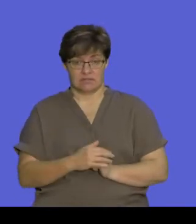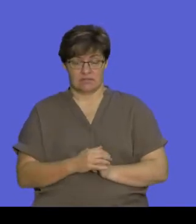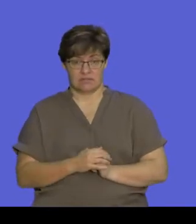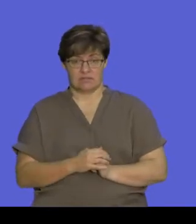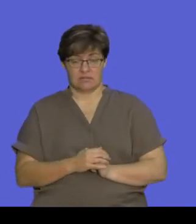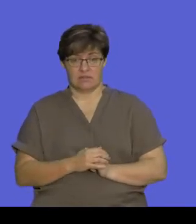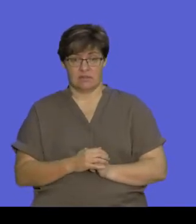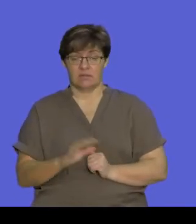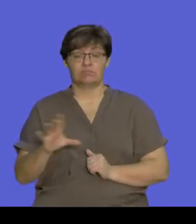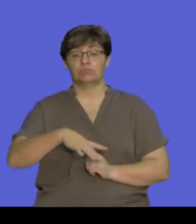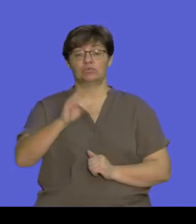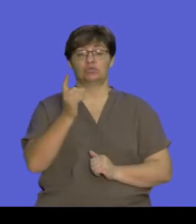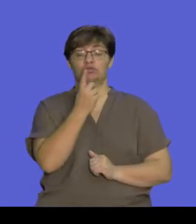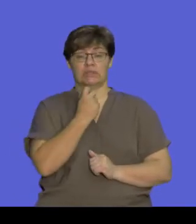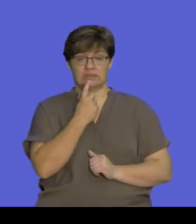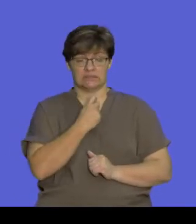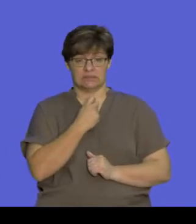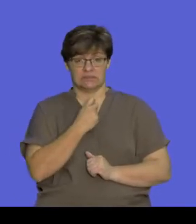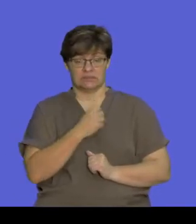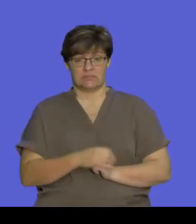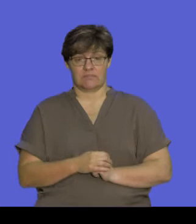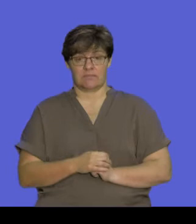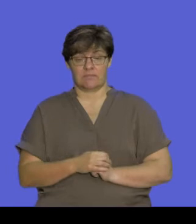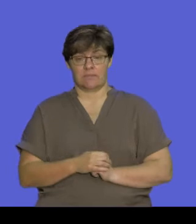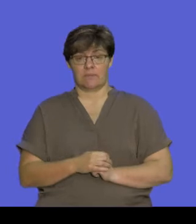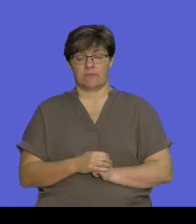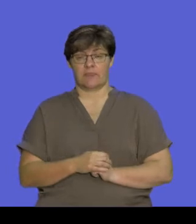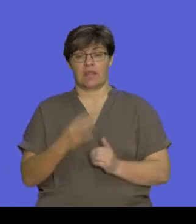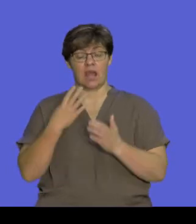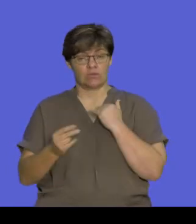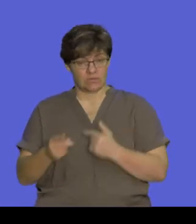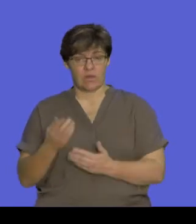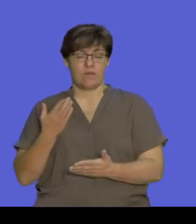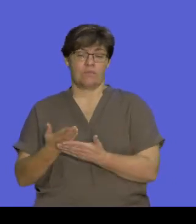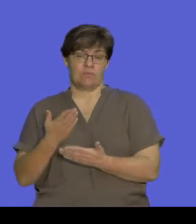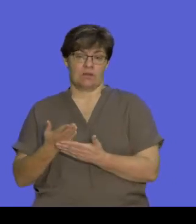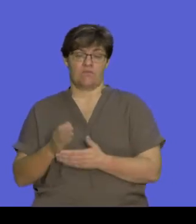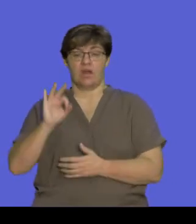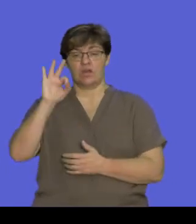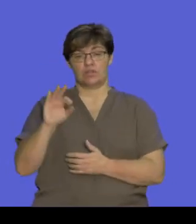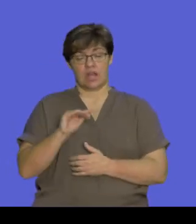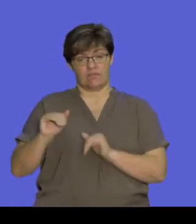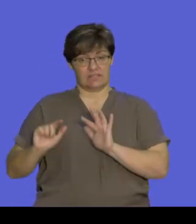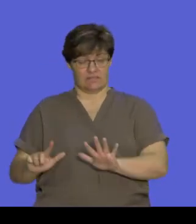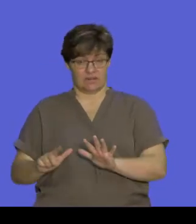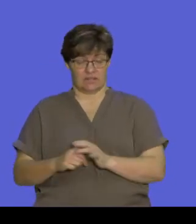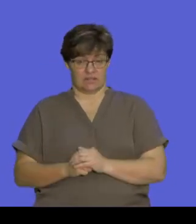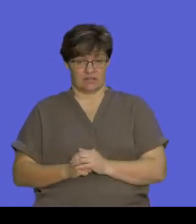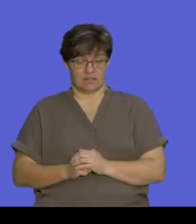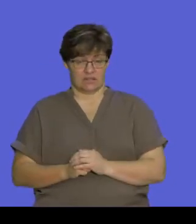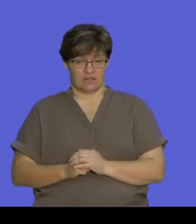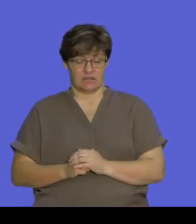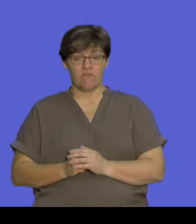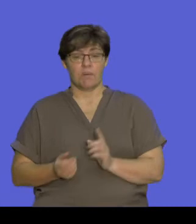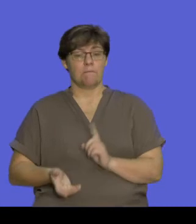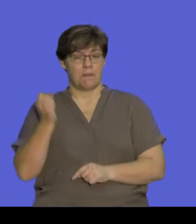going to choose a red ball in this case, the outcome, there's going to be a probability of 3 out of 7 of getting that red